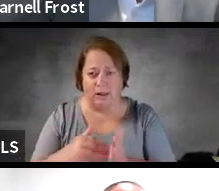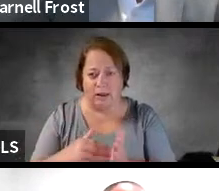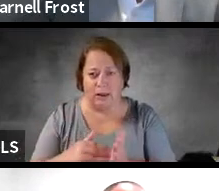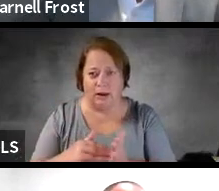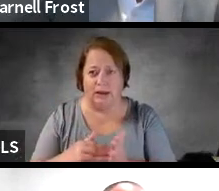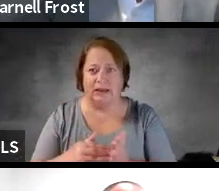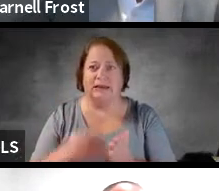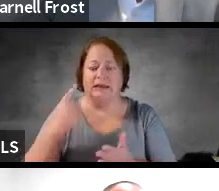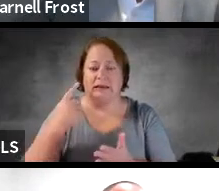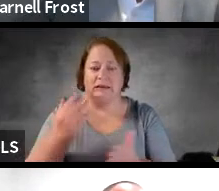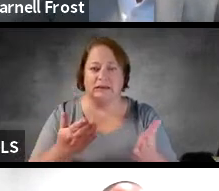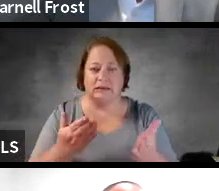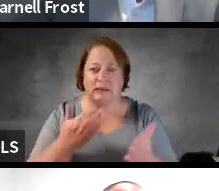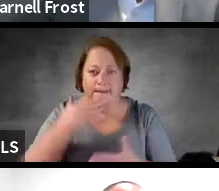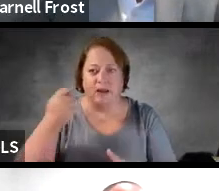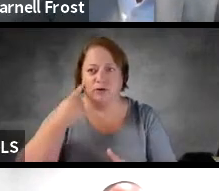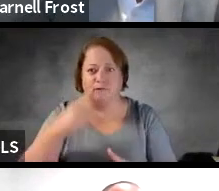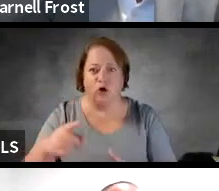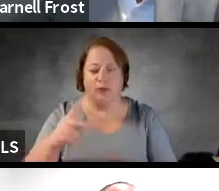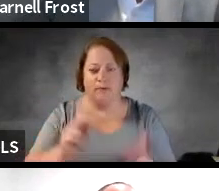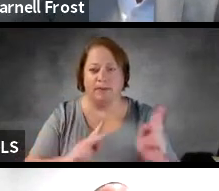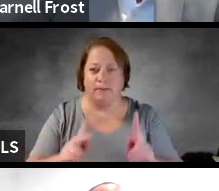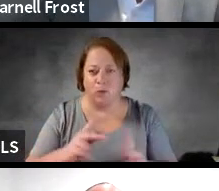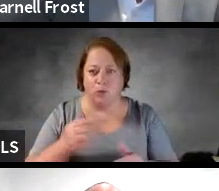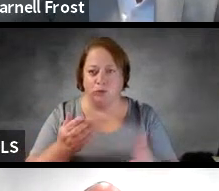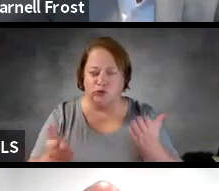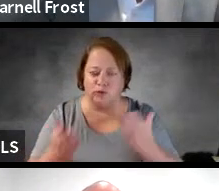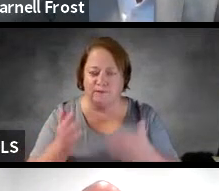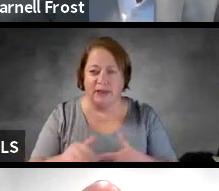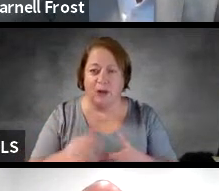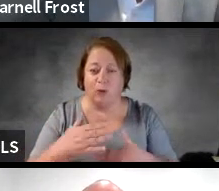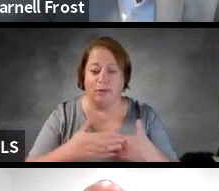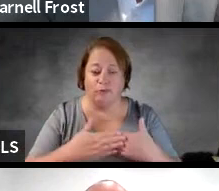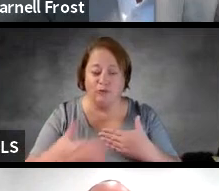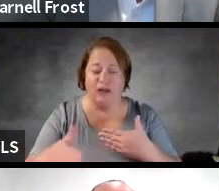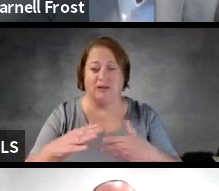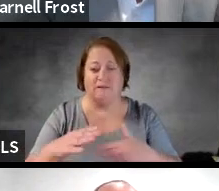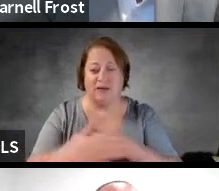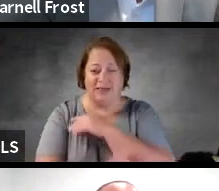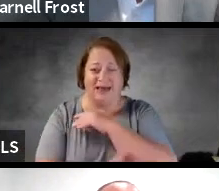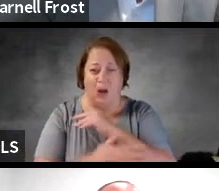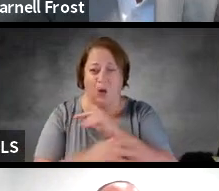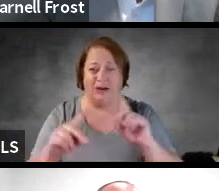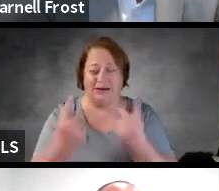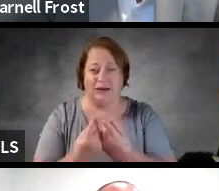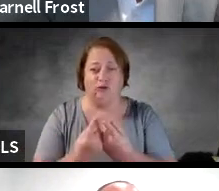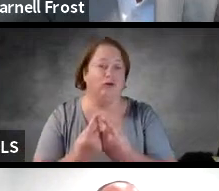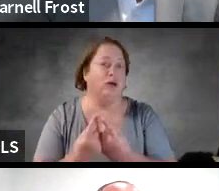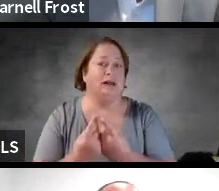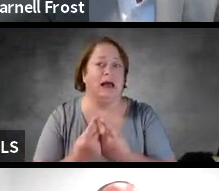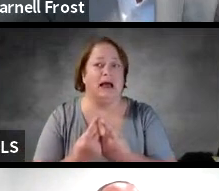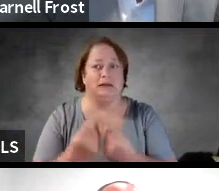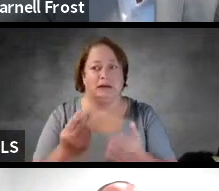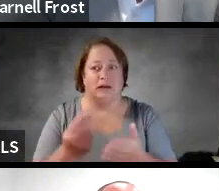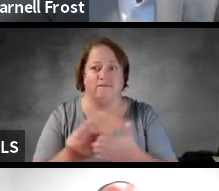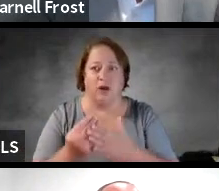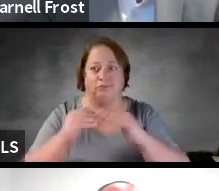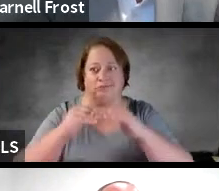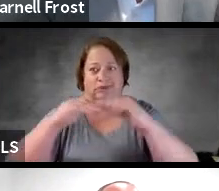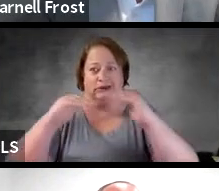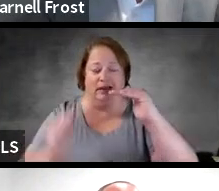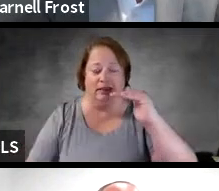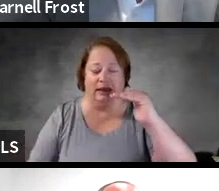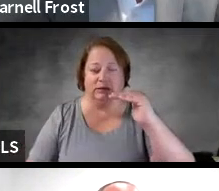best interest of its constituents, when the majority of the rest of the county districts operate at a fund rate that is far less?